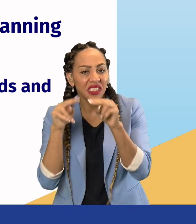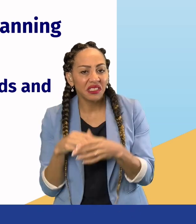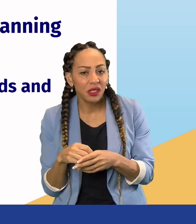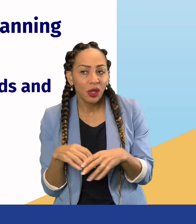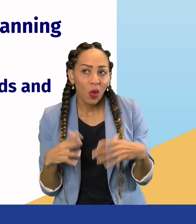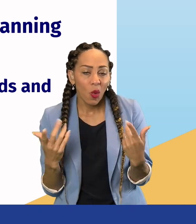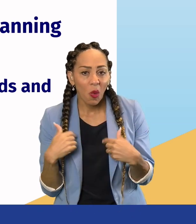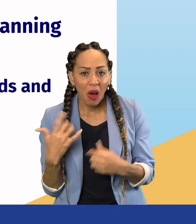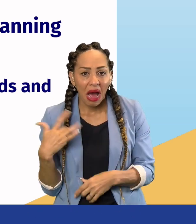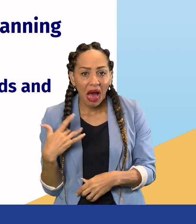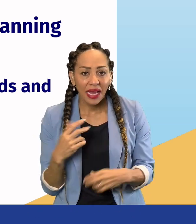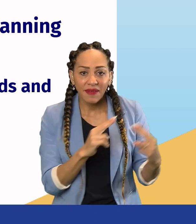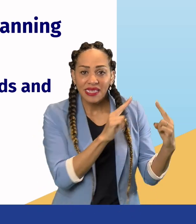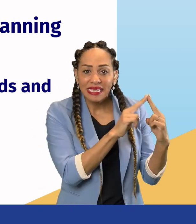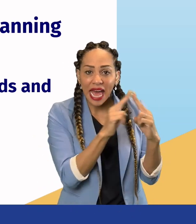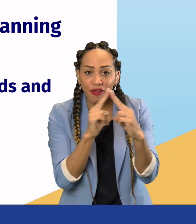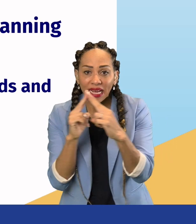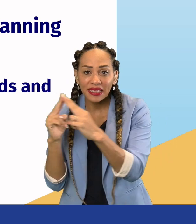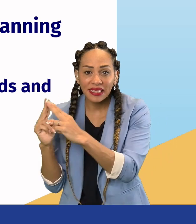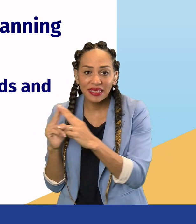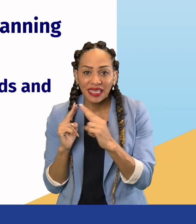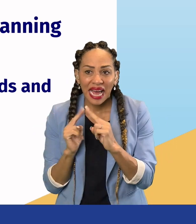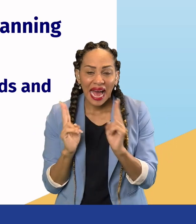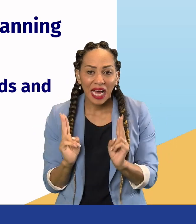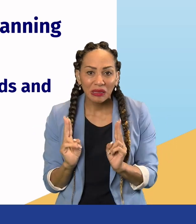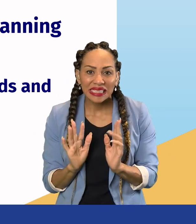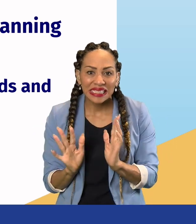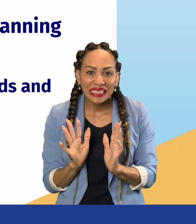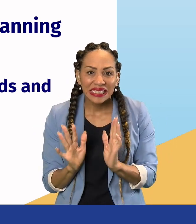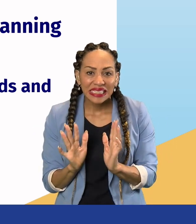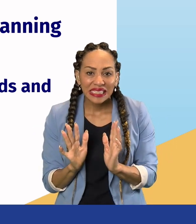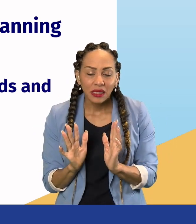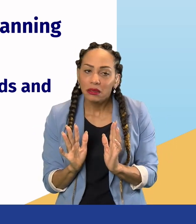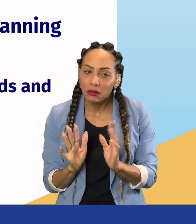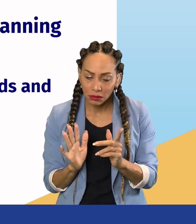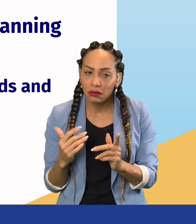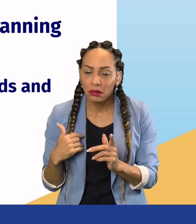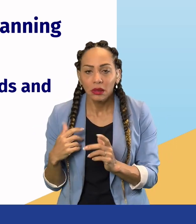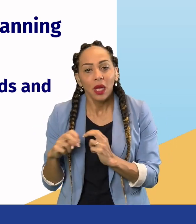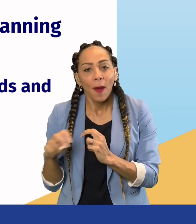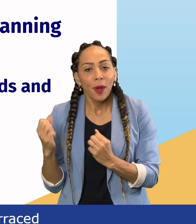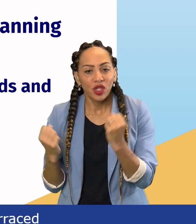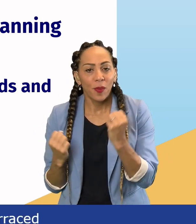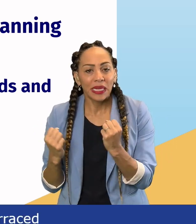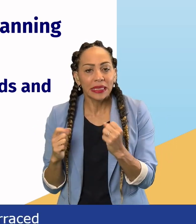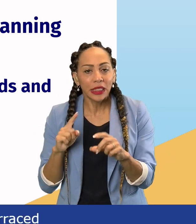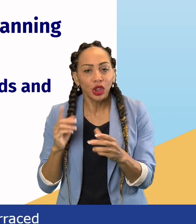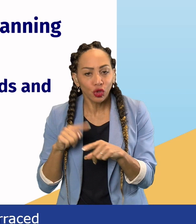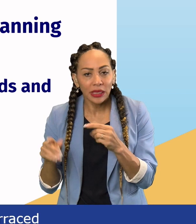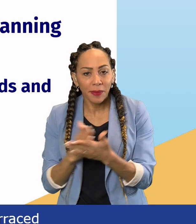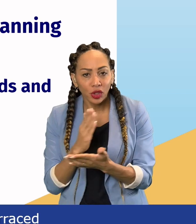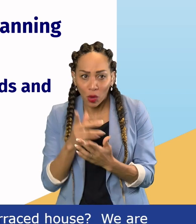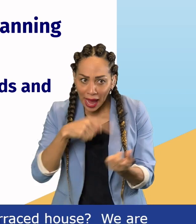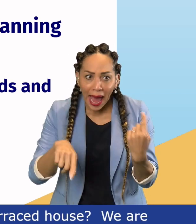We are doing so much work in this space to ensure that no one is left behind in the EV transition. For those in